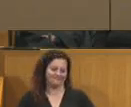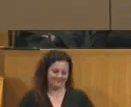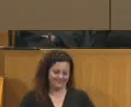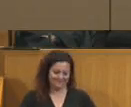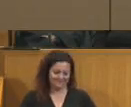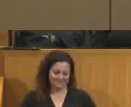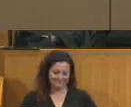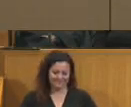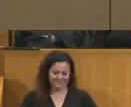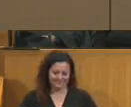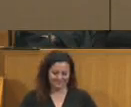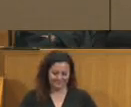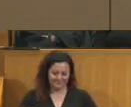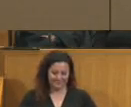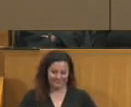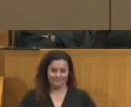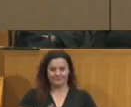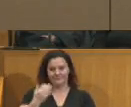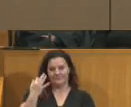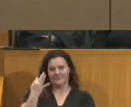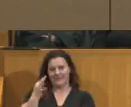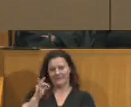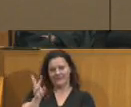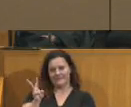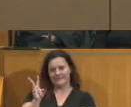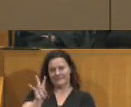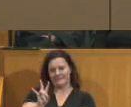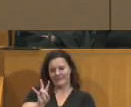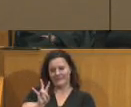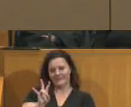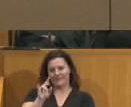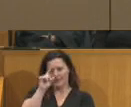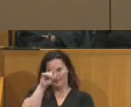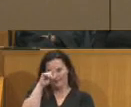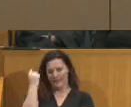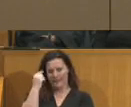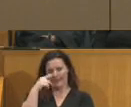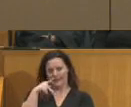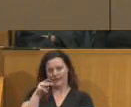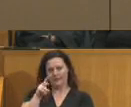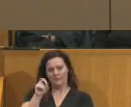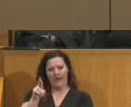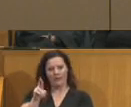home. Thank you. And please tell Greg we missed him, and he will be missed. Thank you. Thank you.